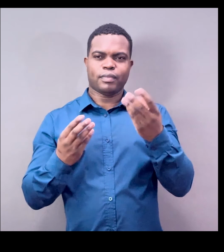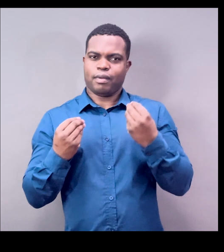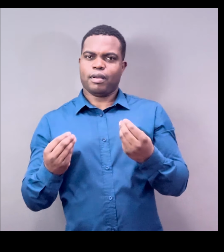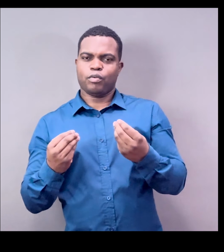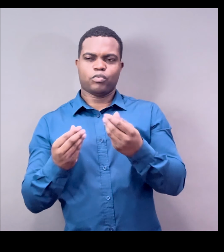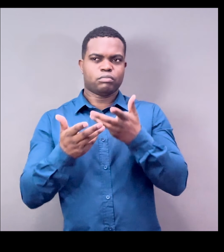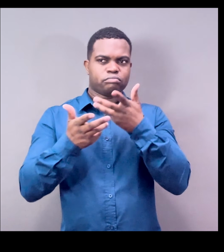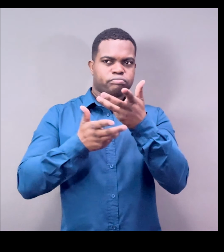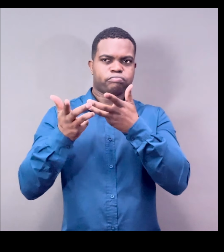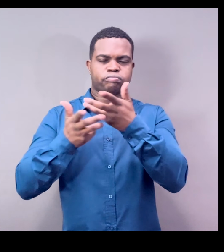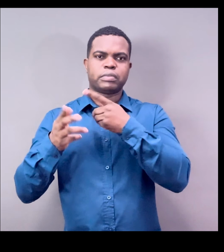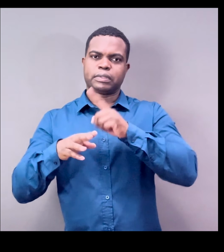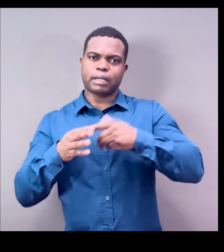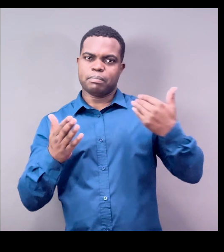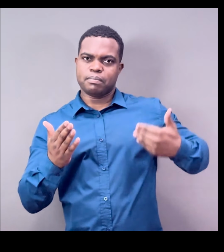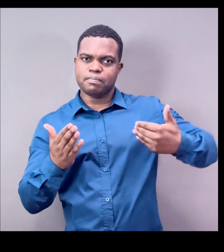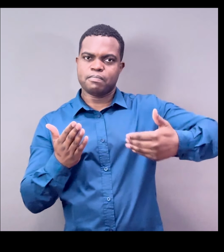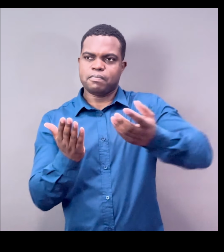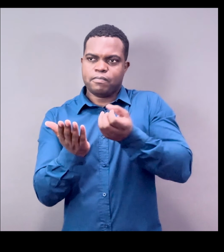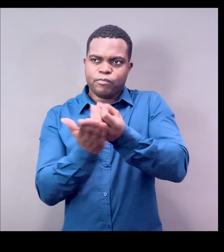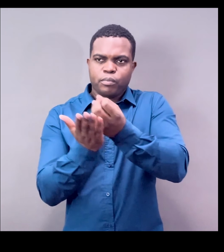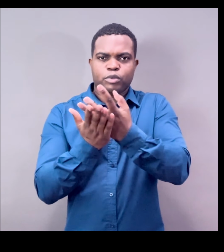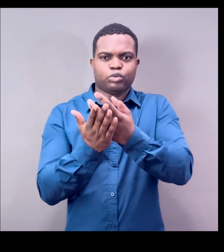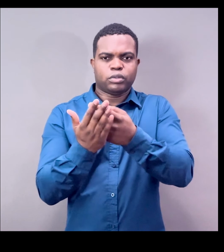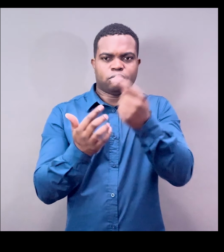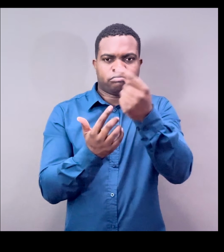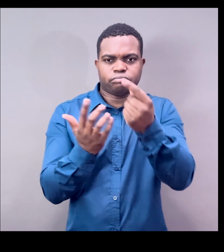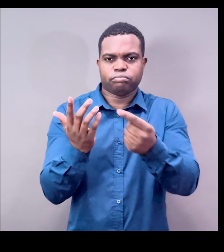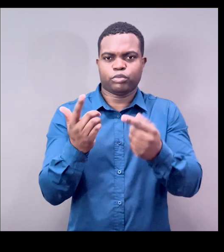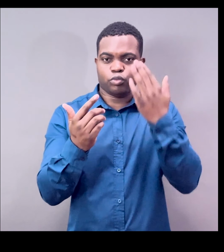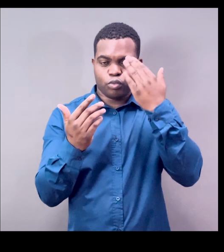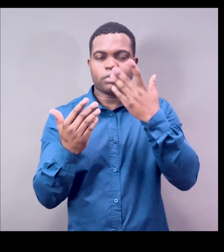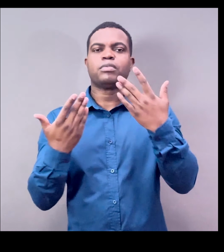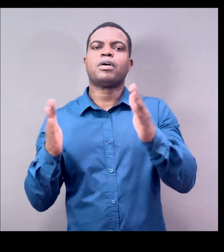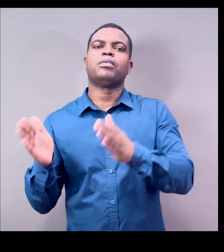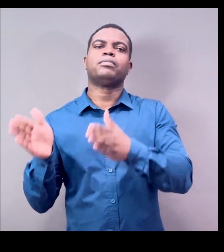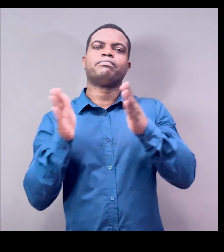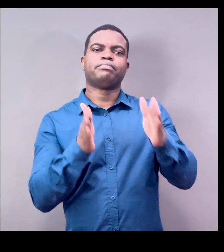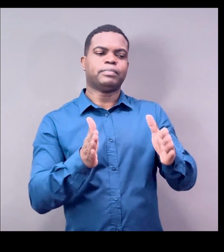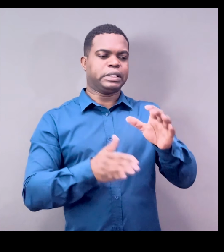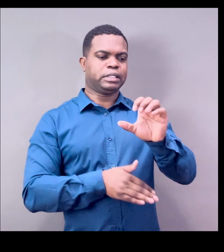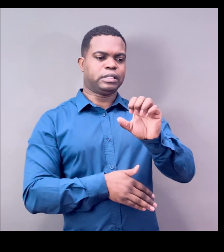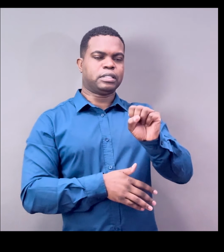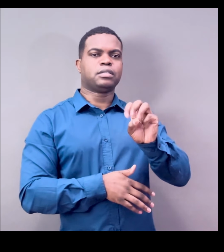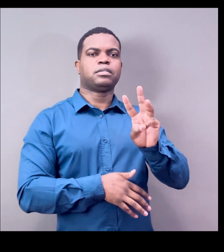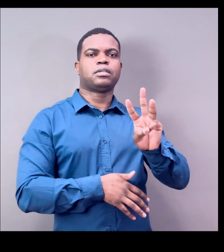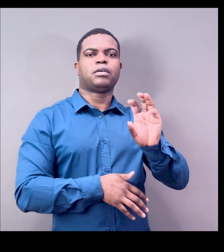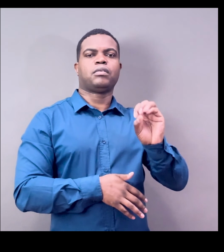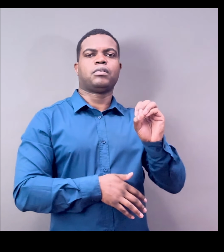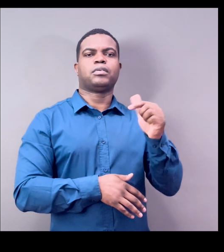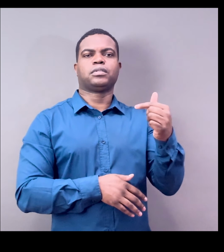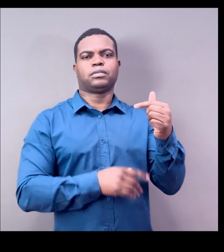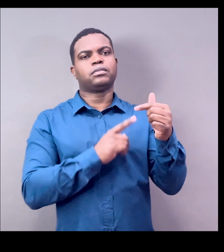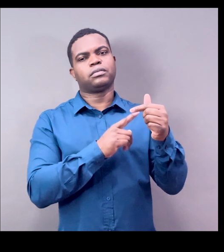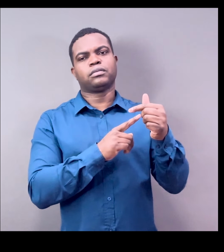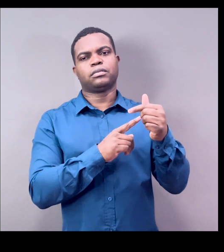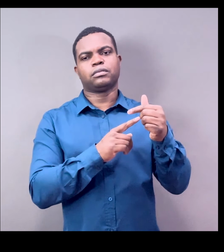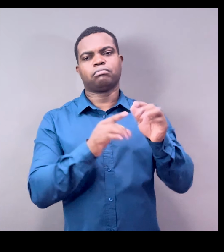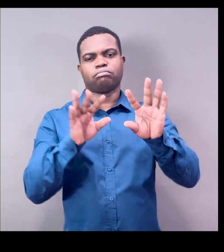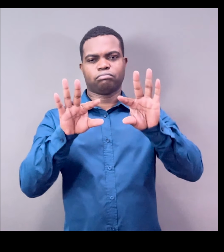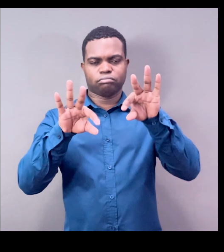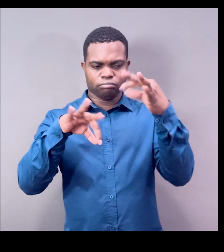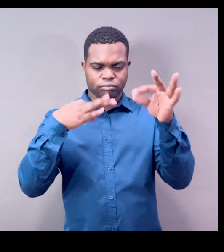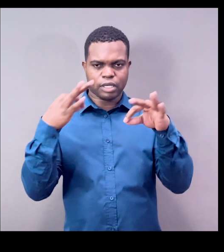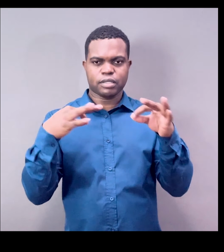to engage all the time. You need to also perform SWOT analysis. You need to